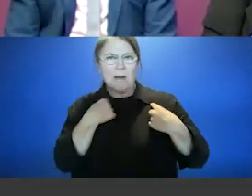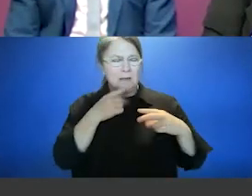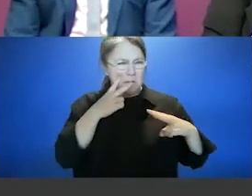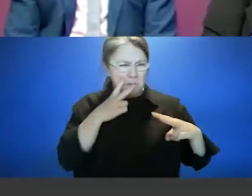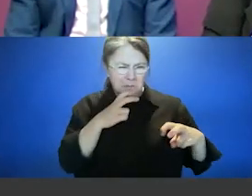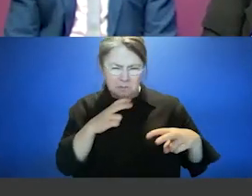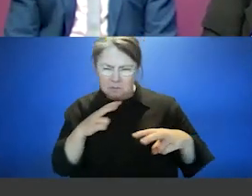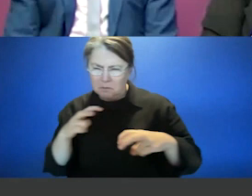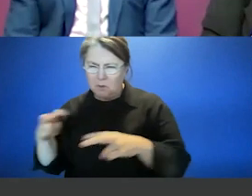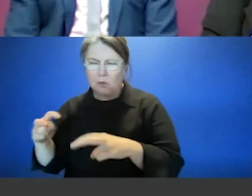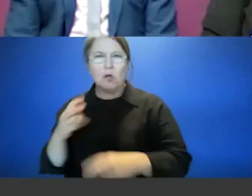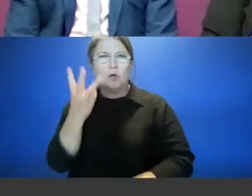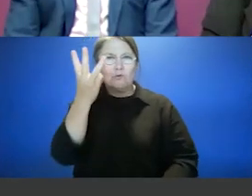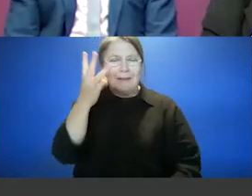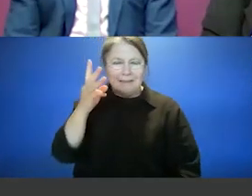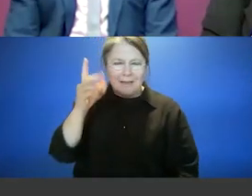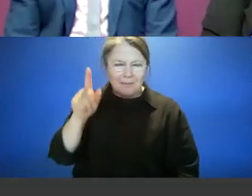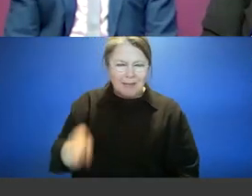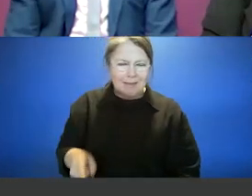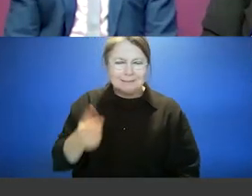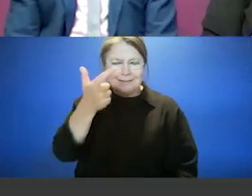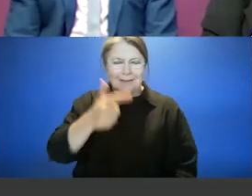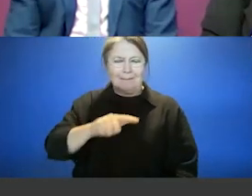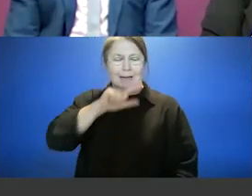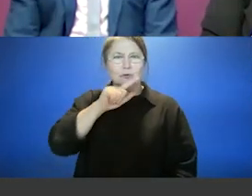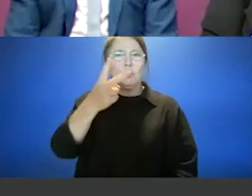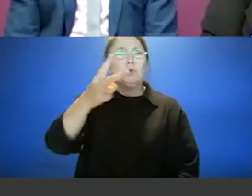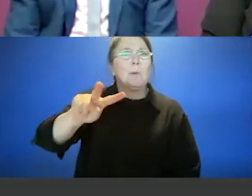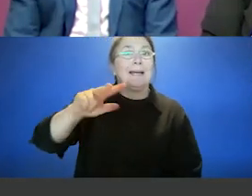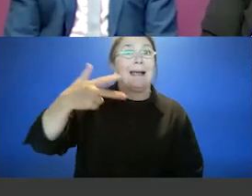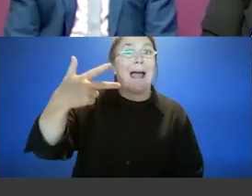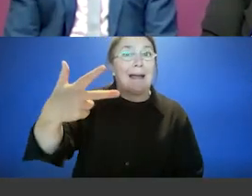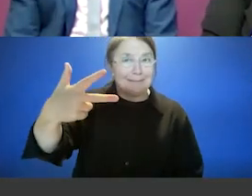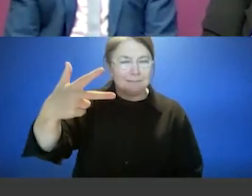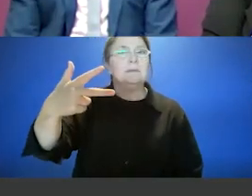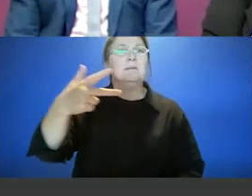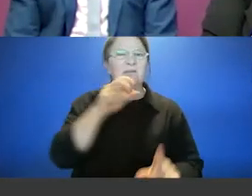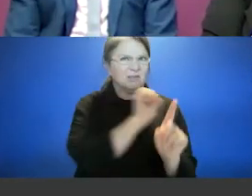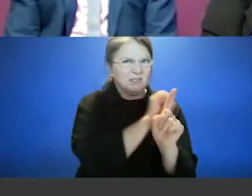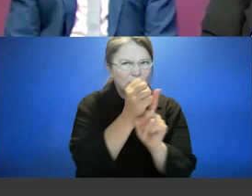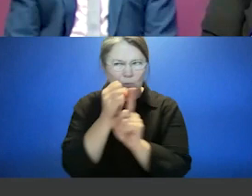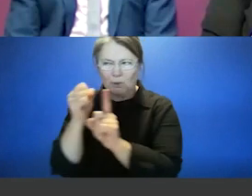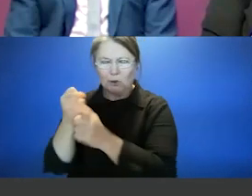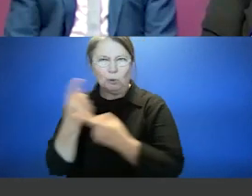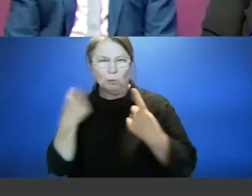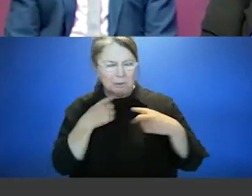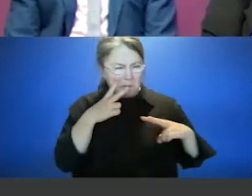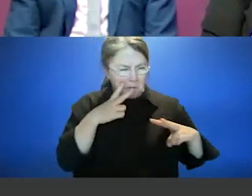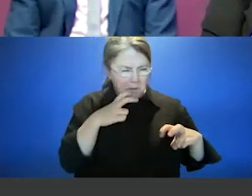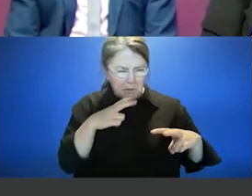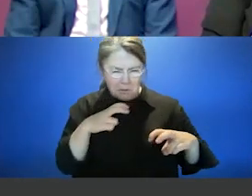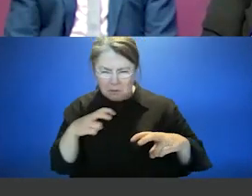3,728 matters, IBAC identified, you heard me speak earlier about distilling or